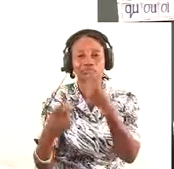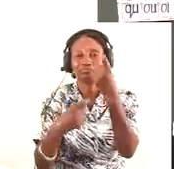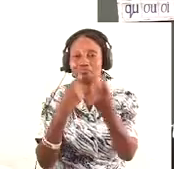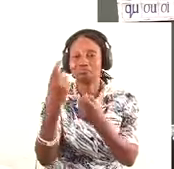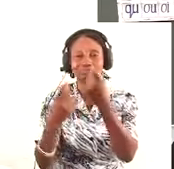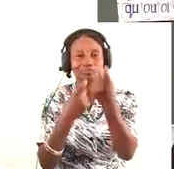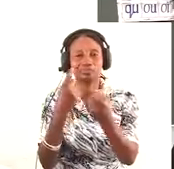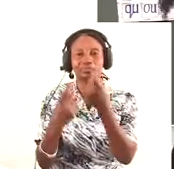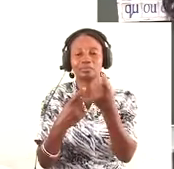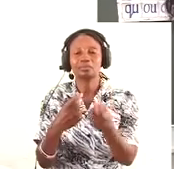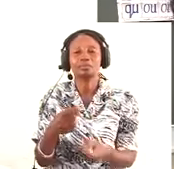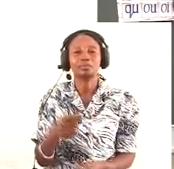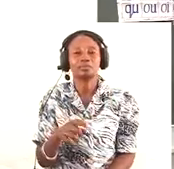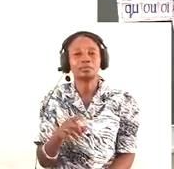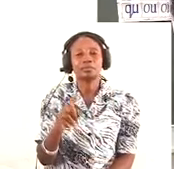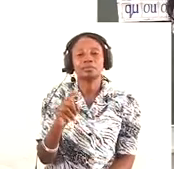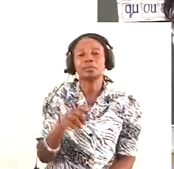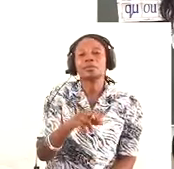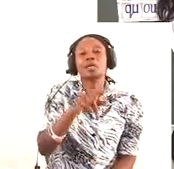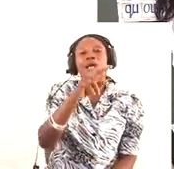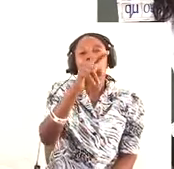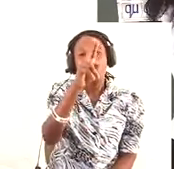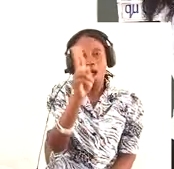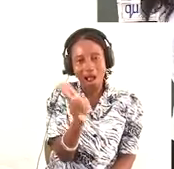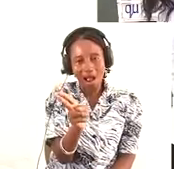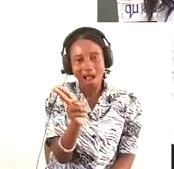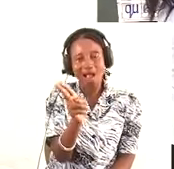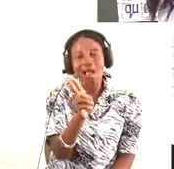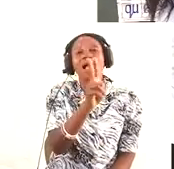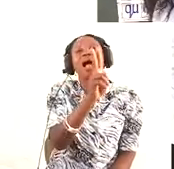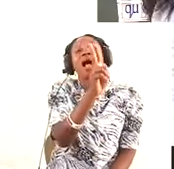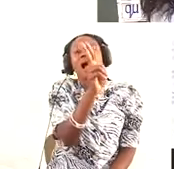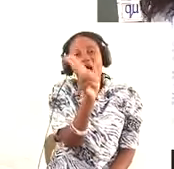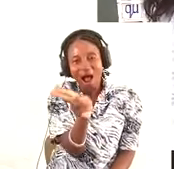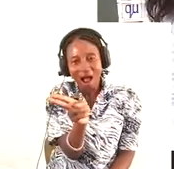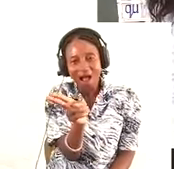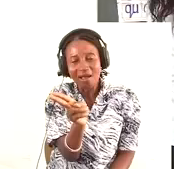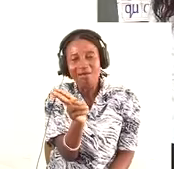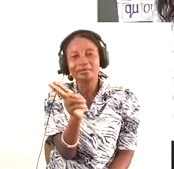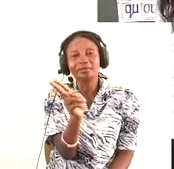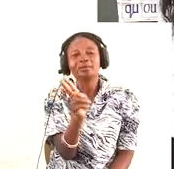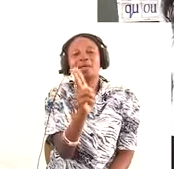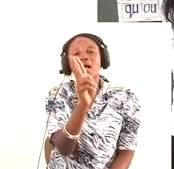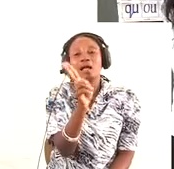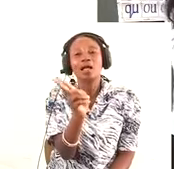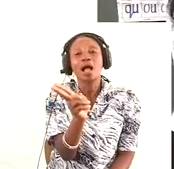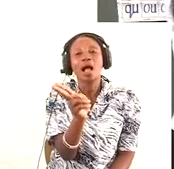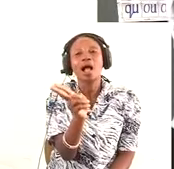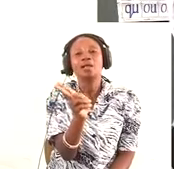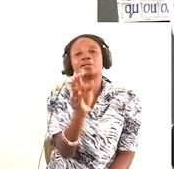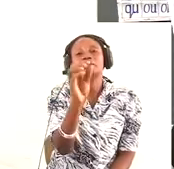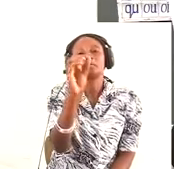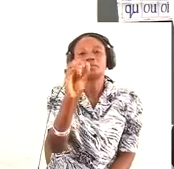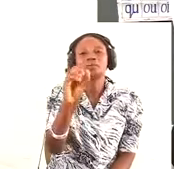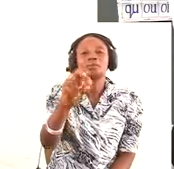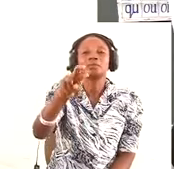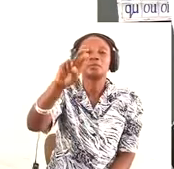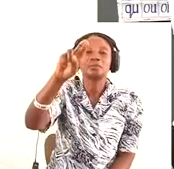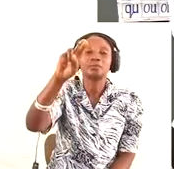Let's go again. What is the sound? What is it? As in what?